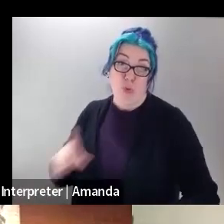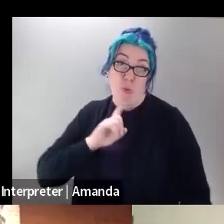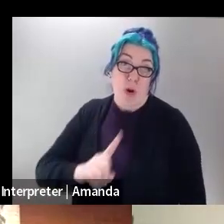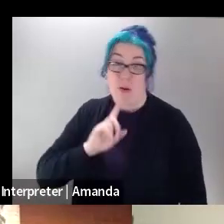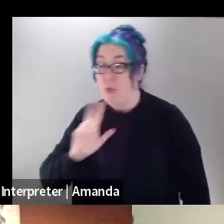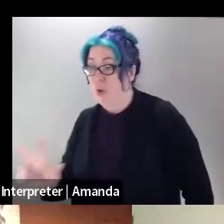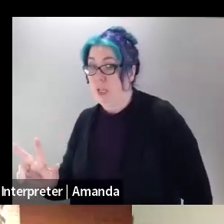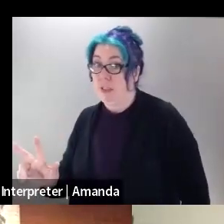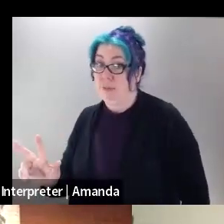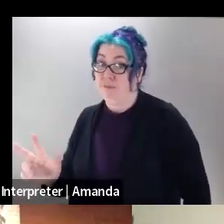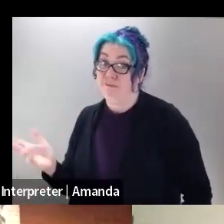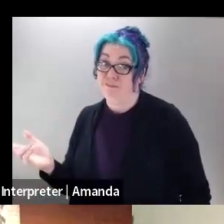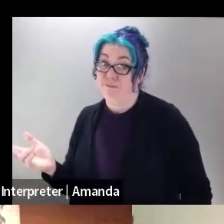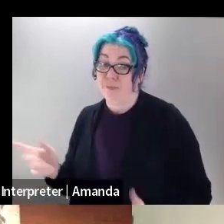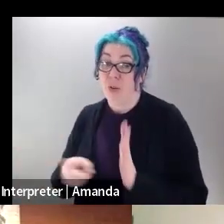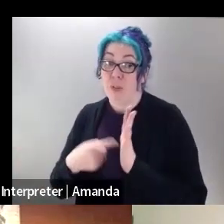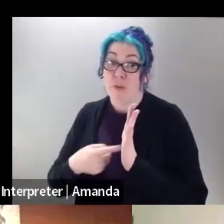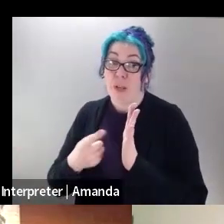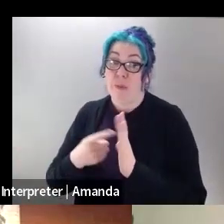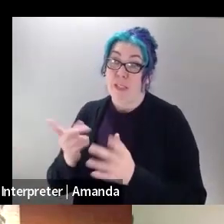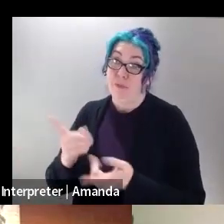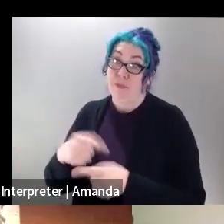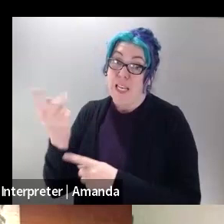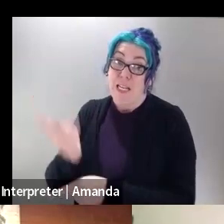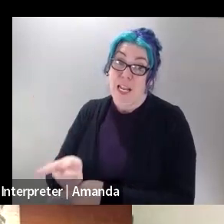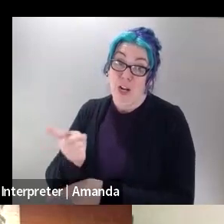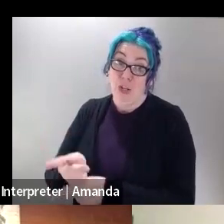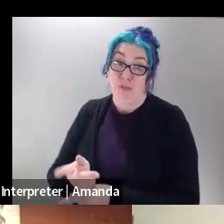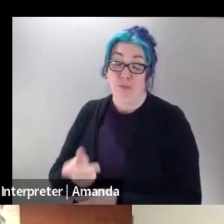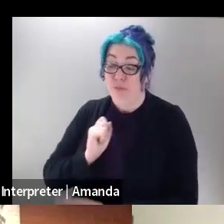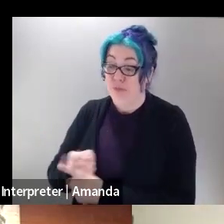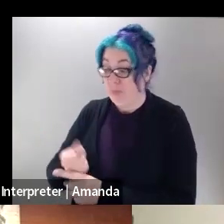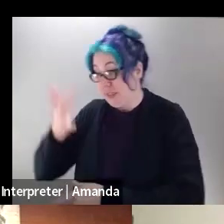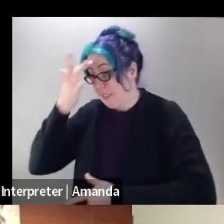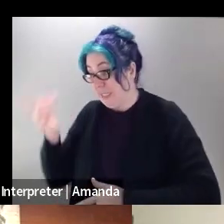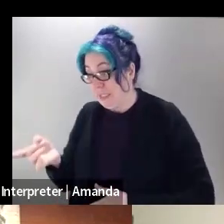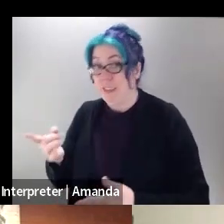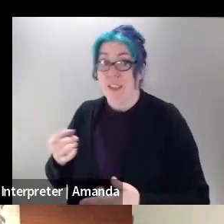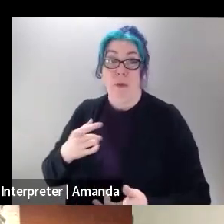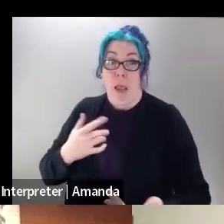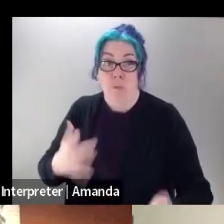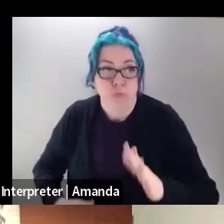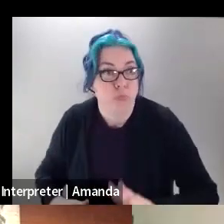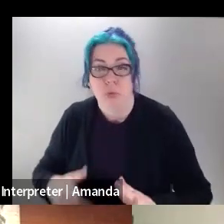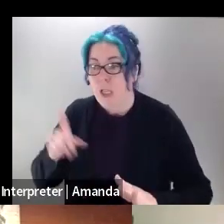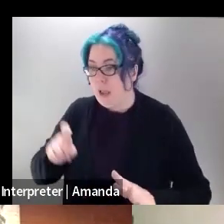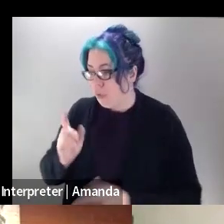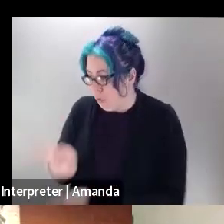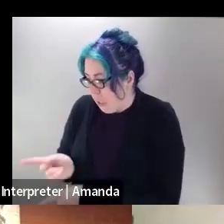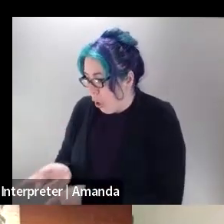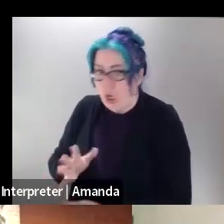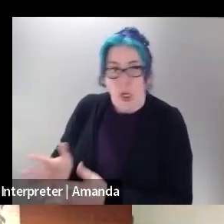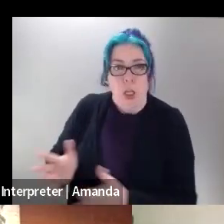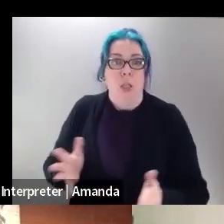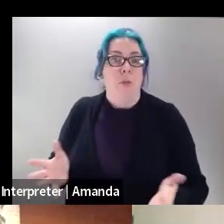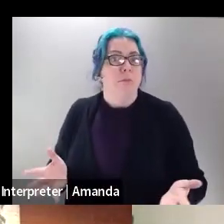is like daycare and sickness is like the real realities that I'm facing all the time. And that often opens the